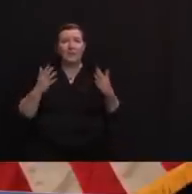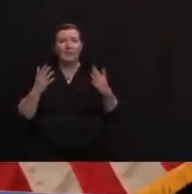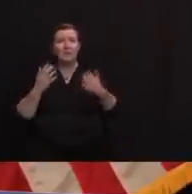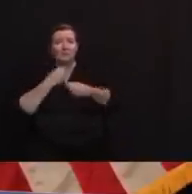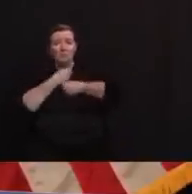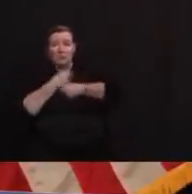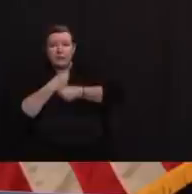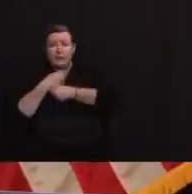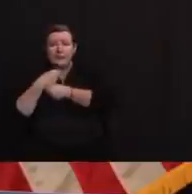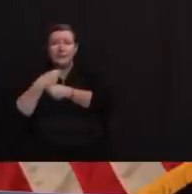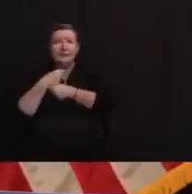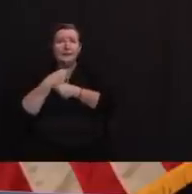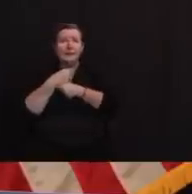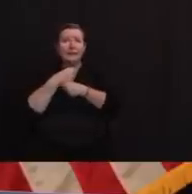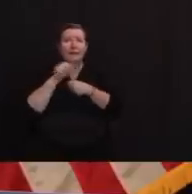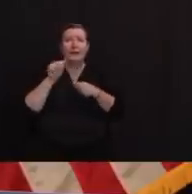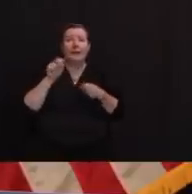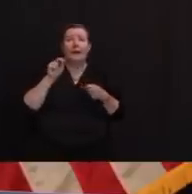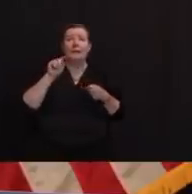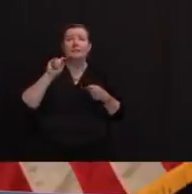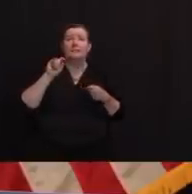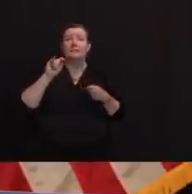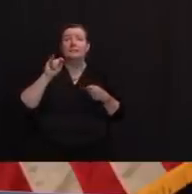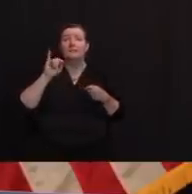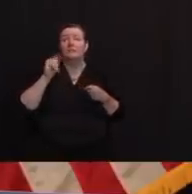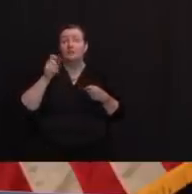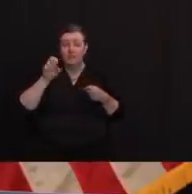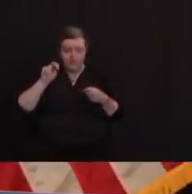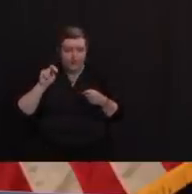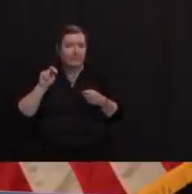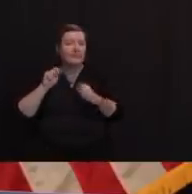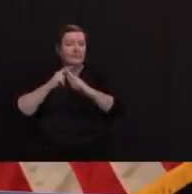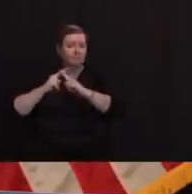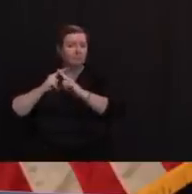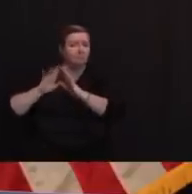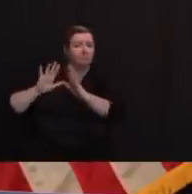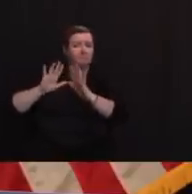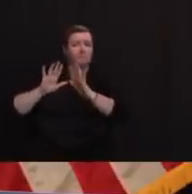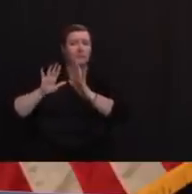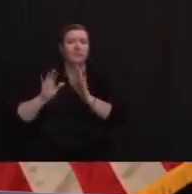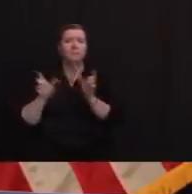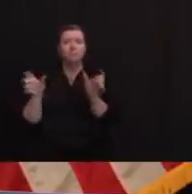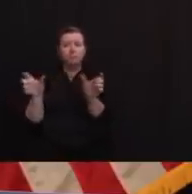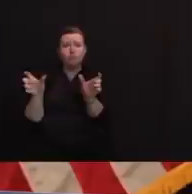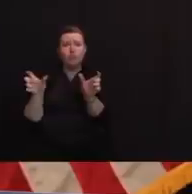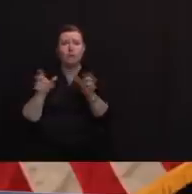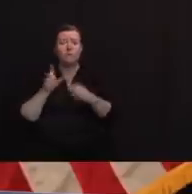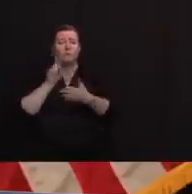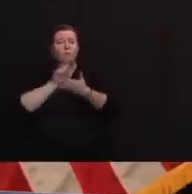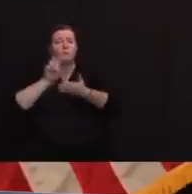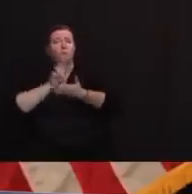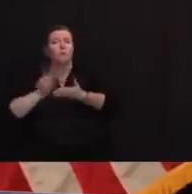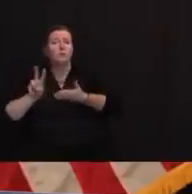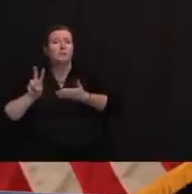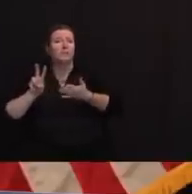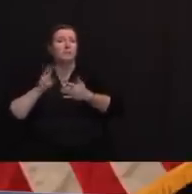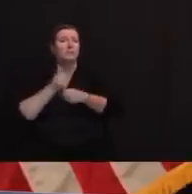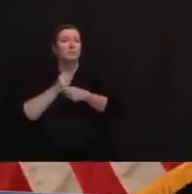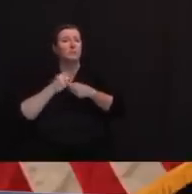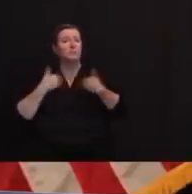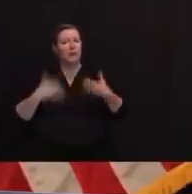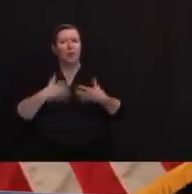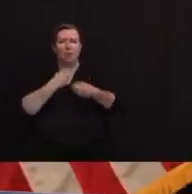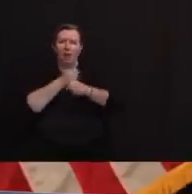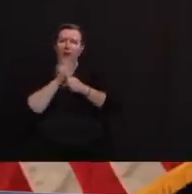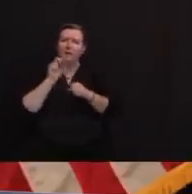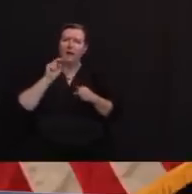antigen, and it produces it quite rapidly. And within a couple of weeks, you have antibody being produced with the first dose. You actually, in the data, has shown